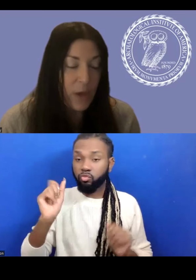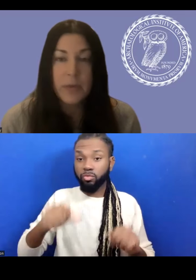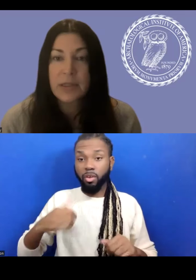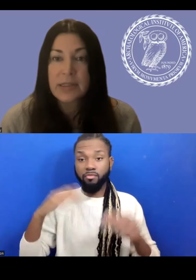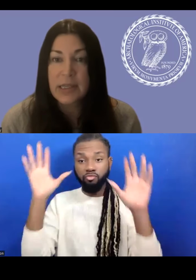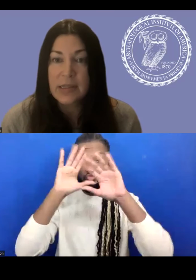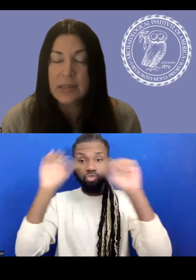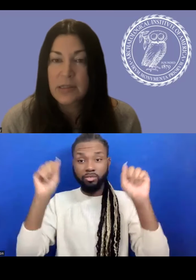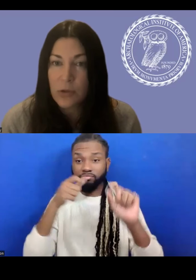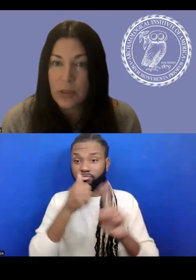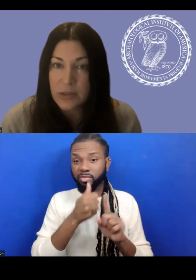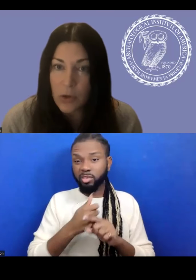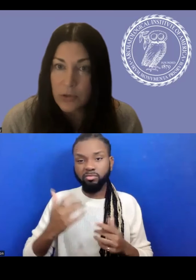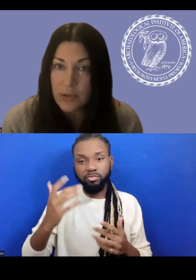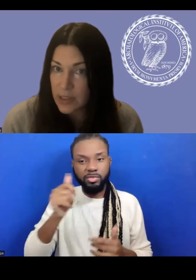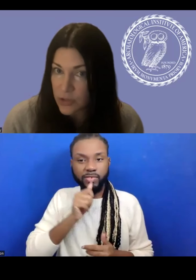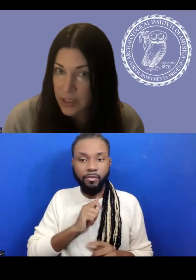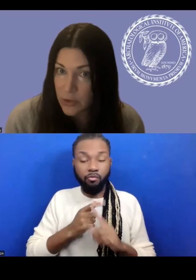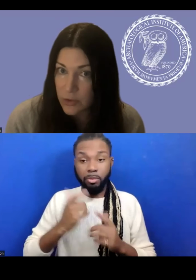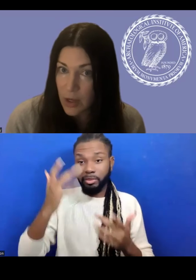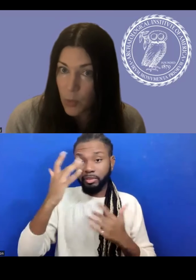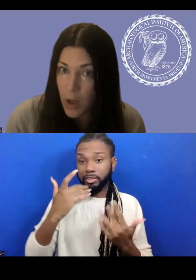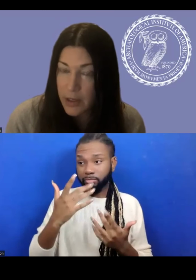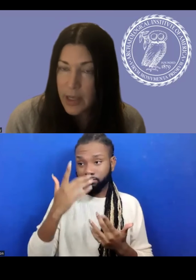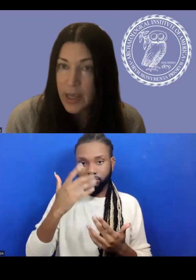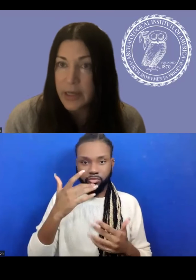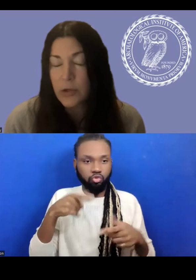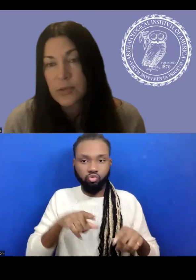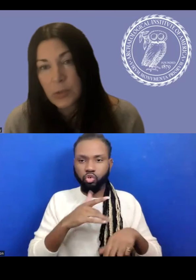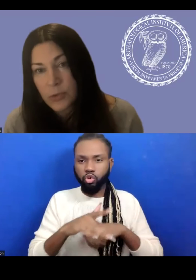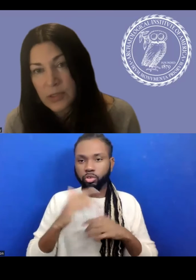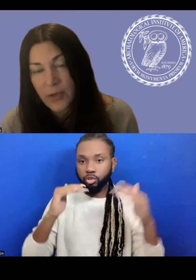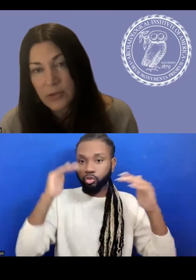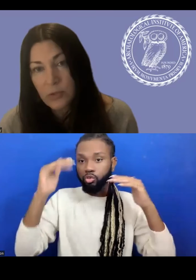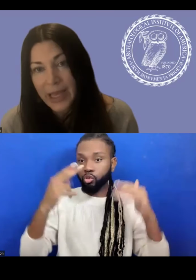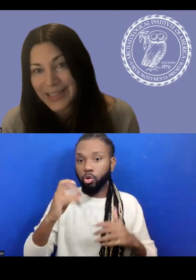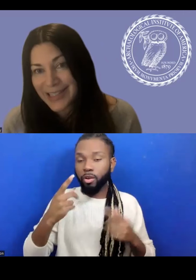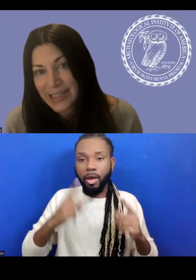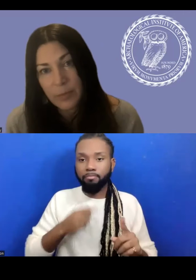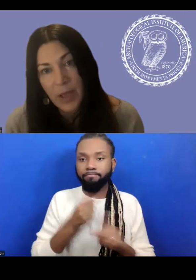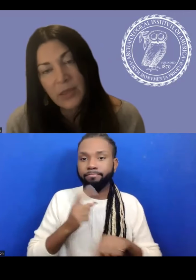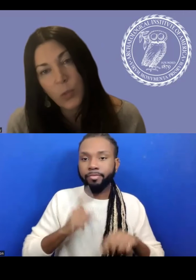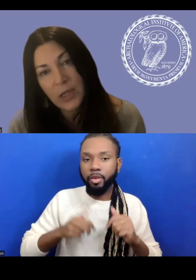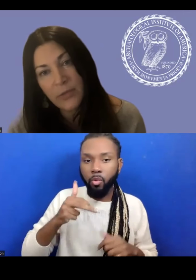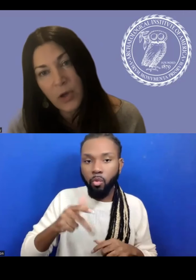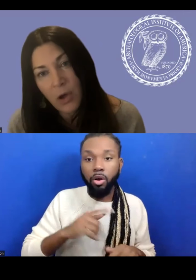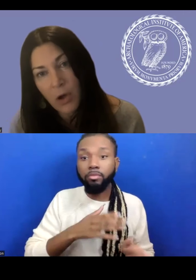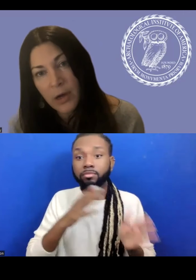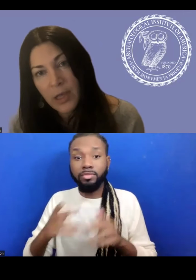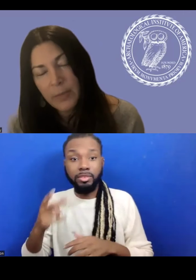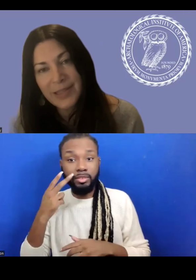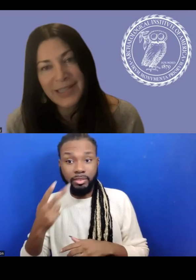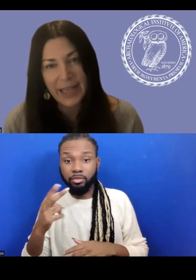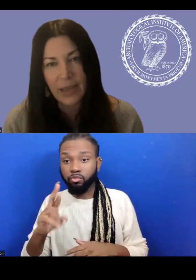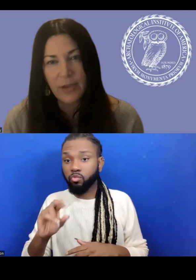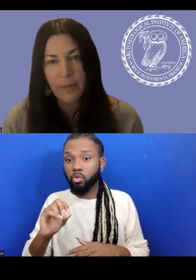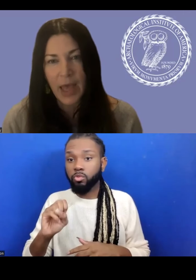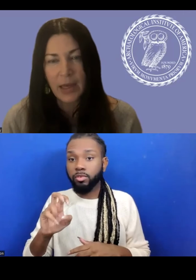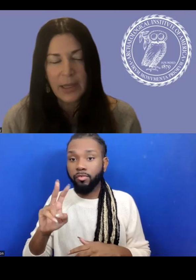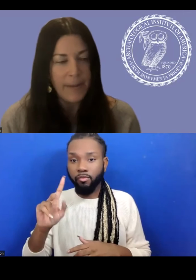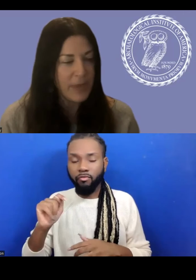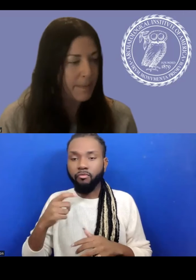suffered from a disease in his early adulthood such that he could not walk. And here you see Roosevelt, who liked to sit behind the wheel of a car because it